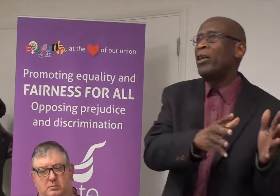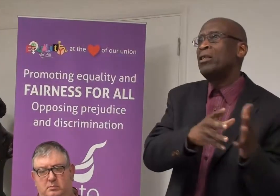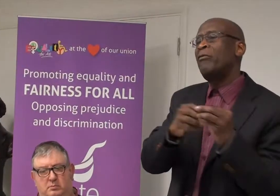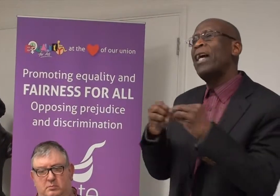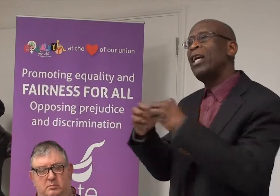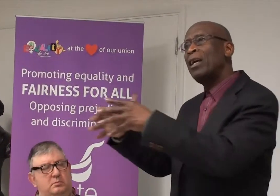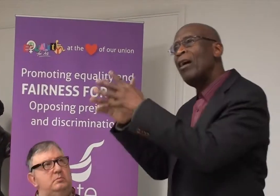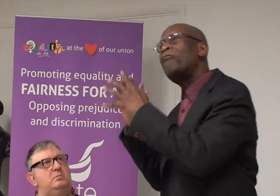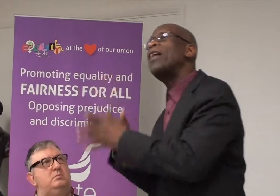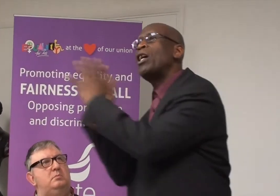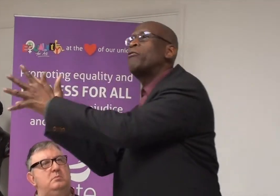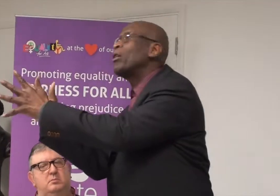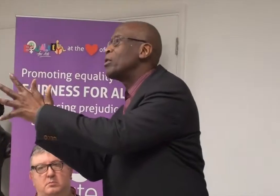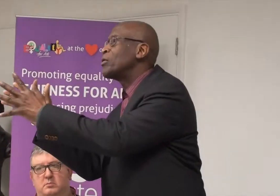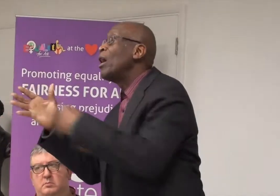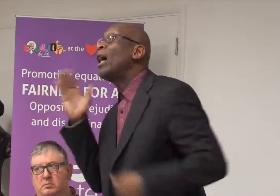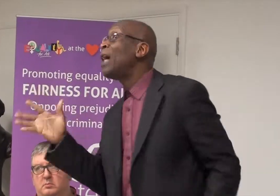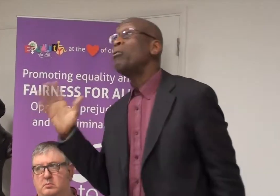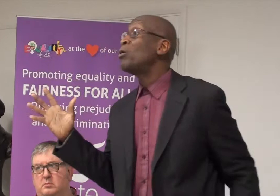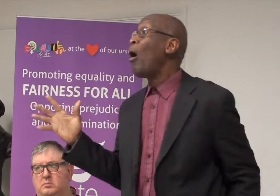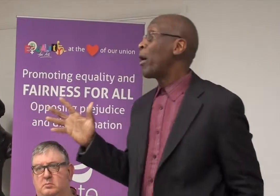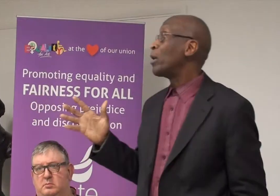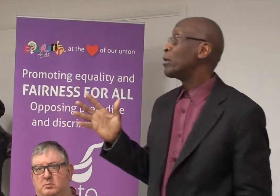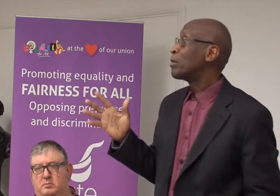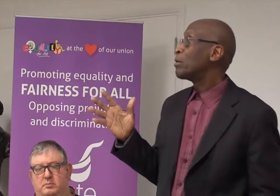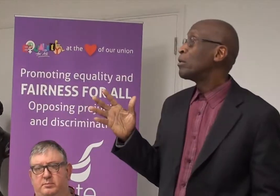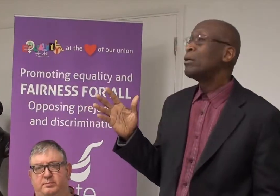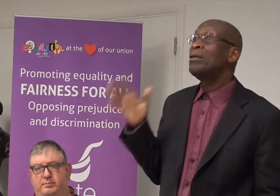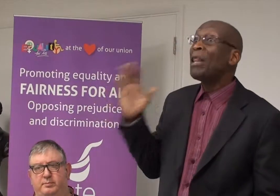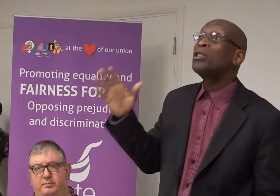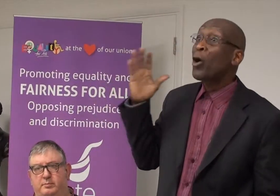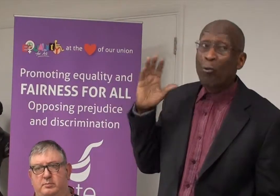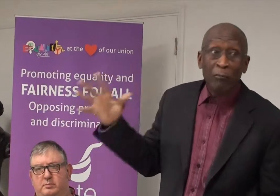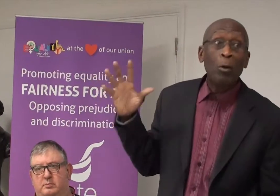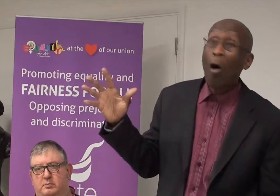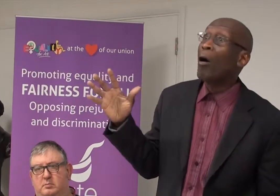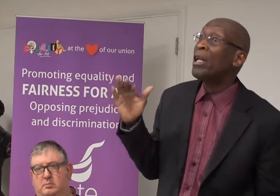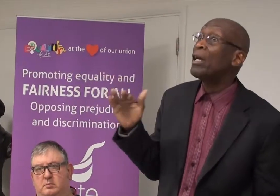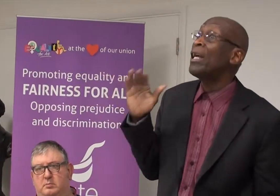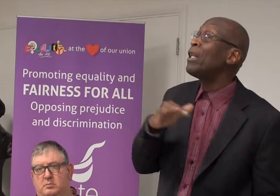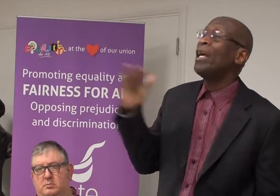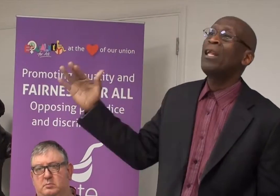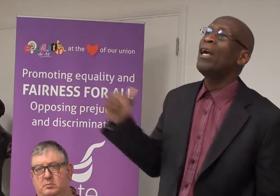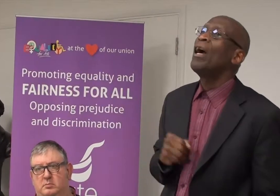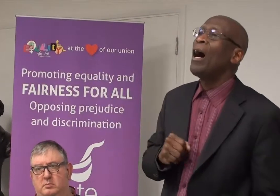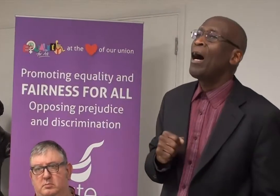German Africans fighting French Africans. And that was the war. That was the horrific war in